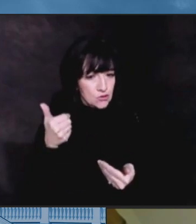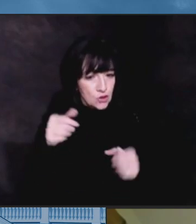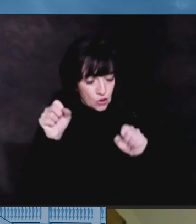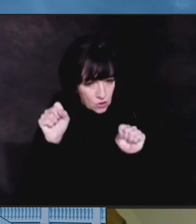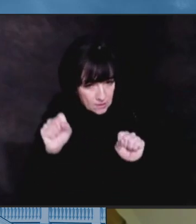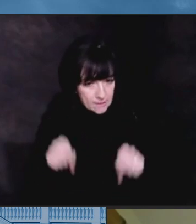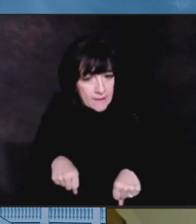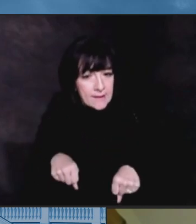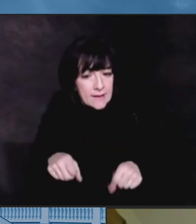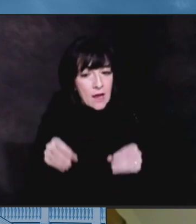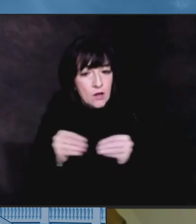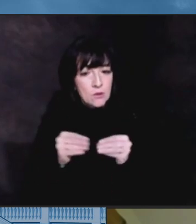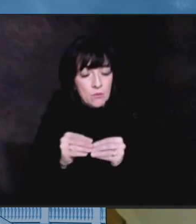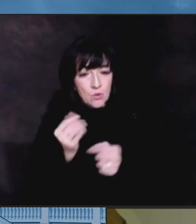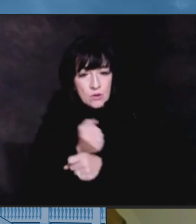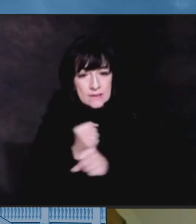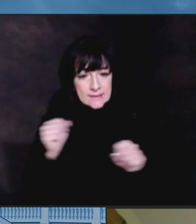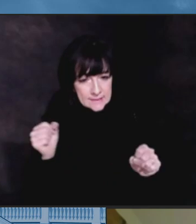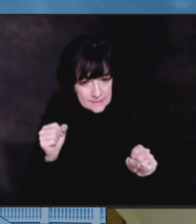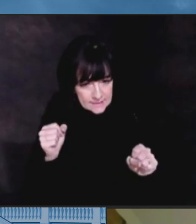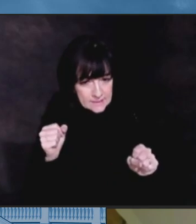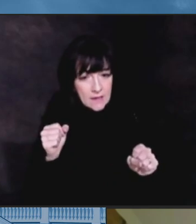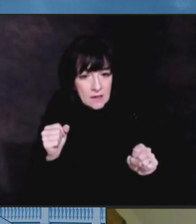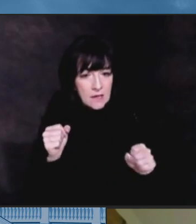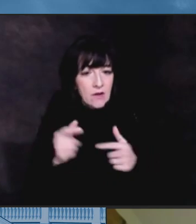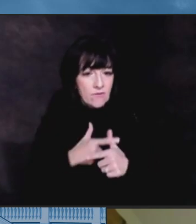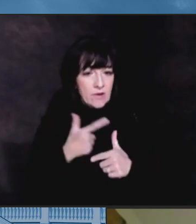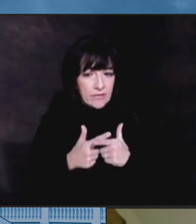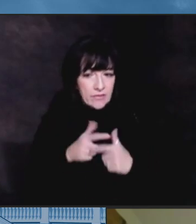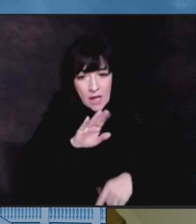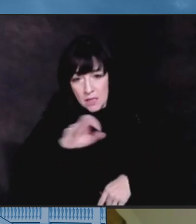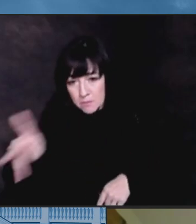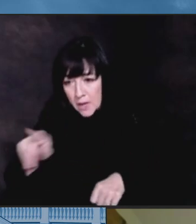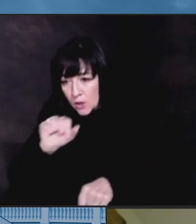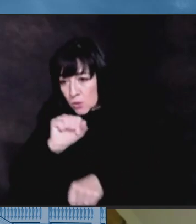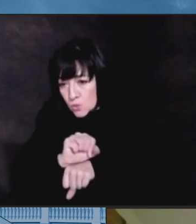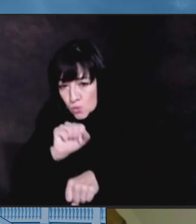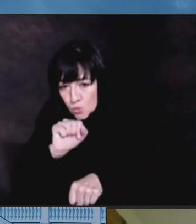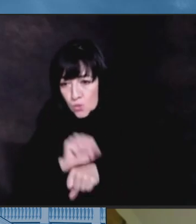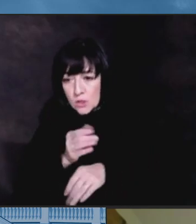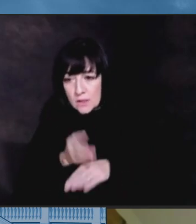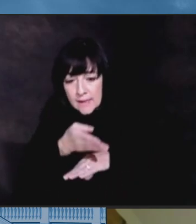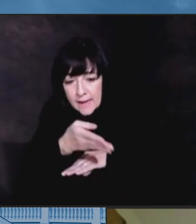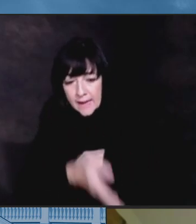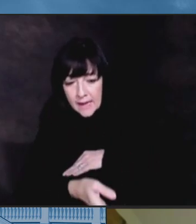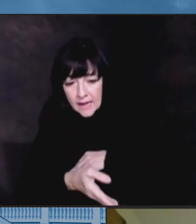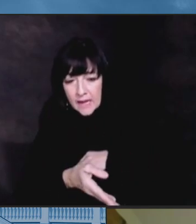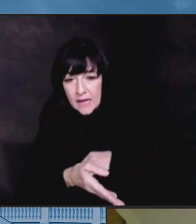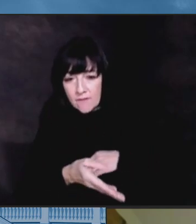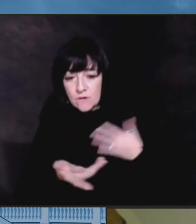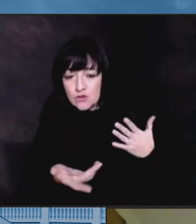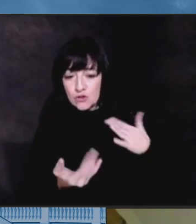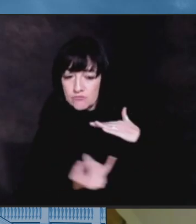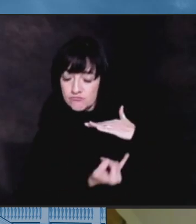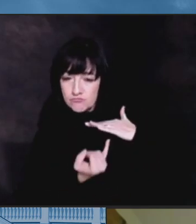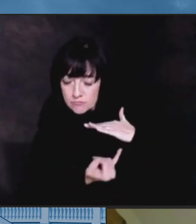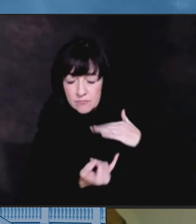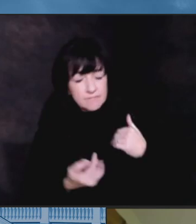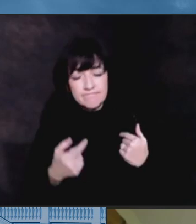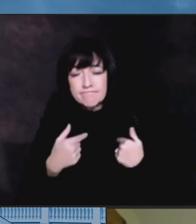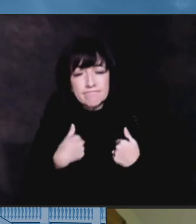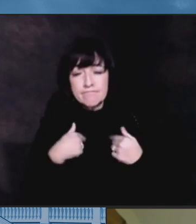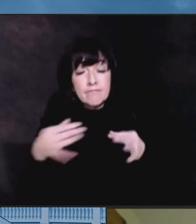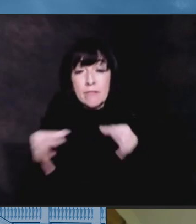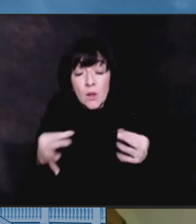quarantine safely and to get back to work or get back to the real world. So let me talk a little bit more in more